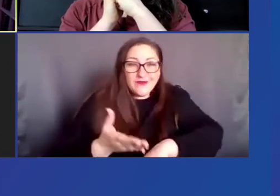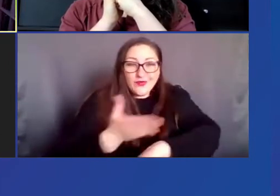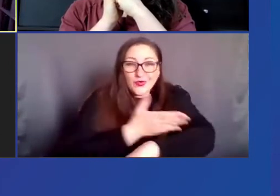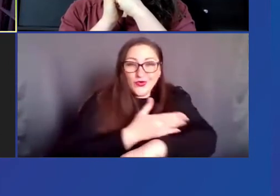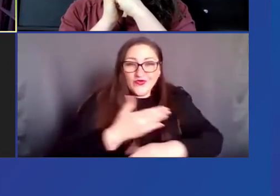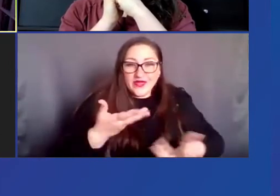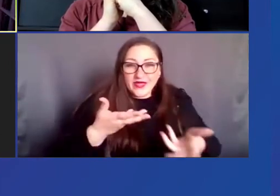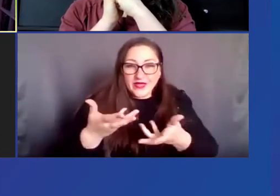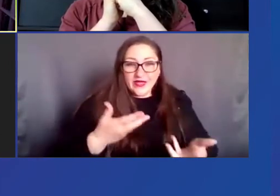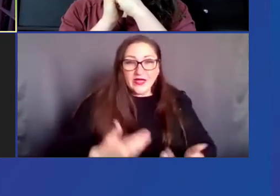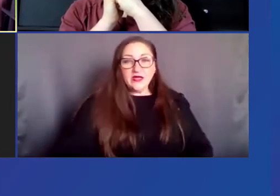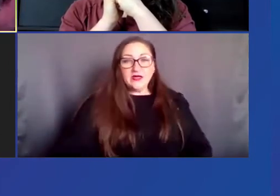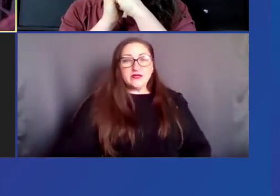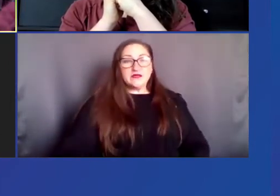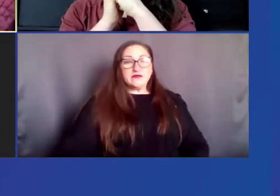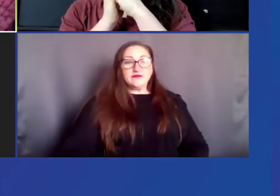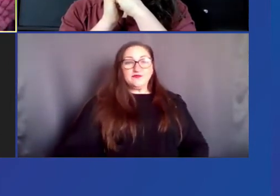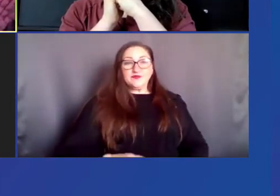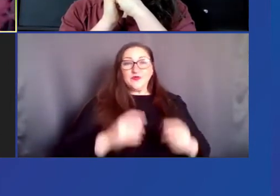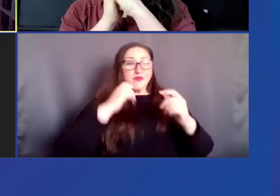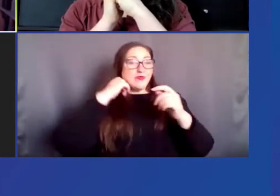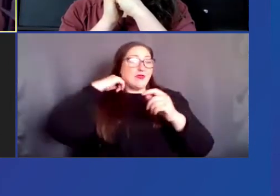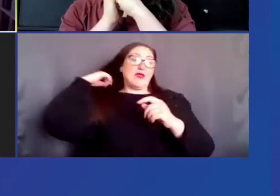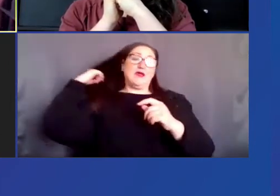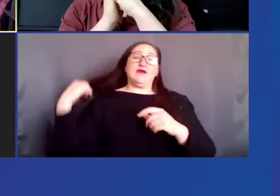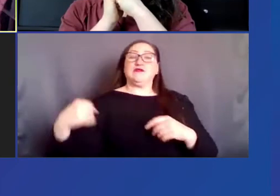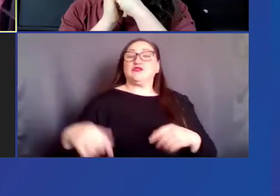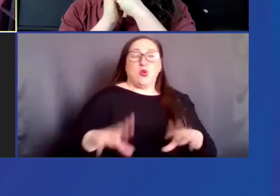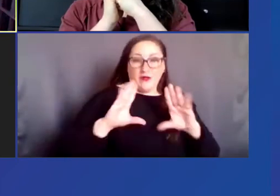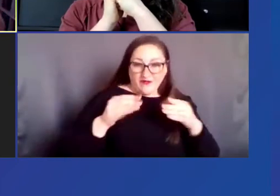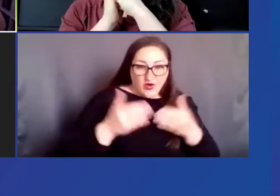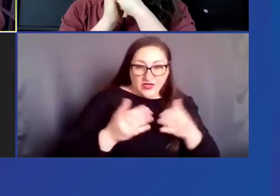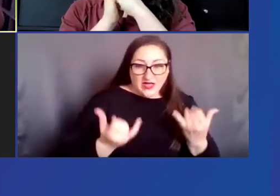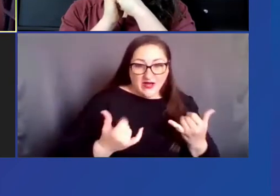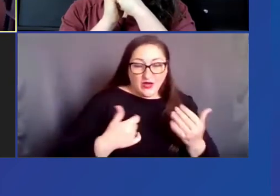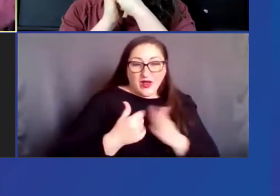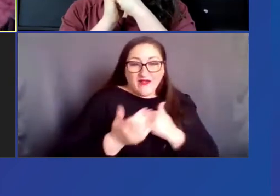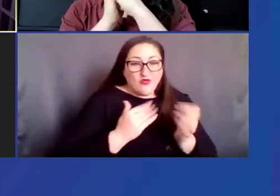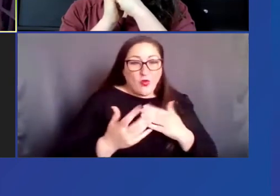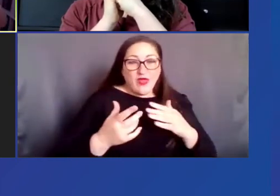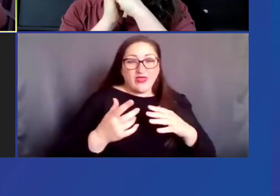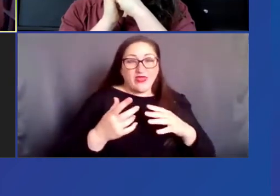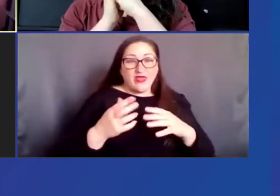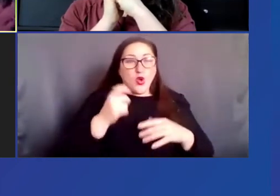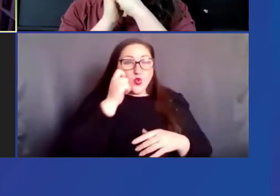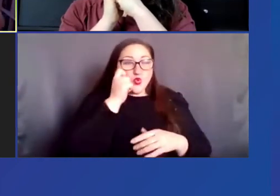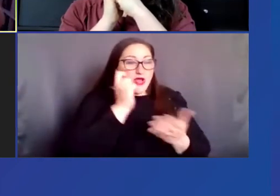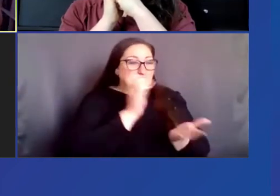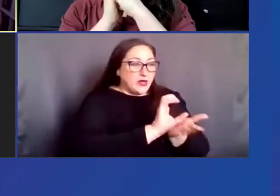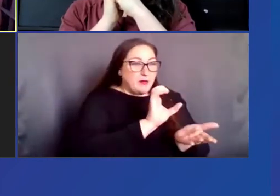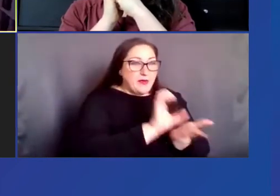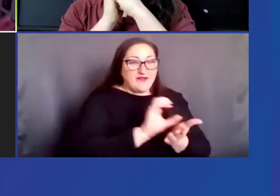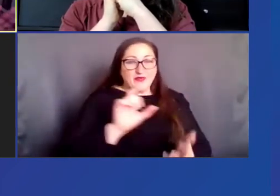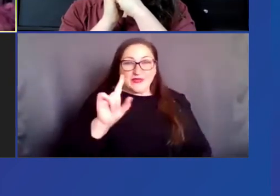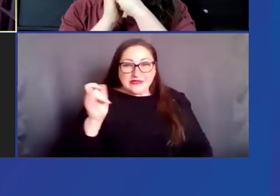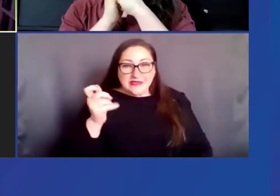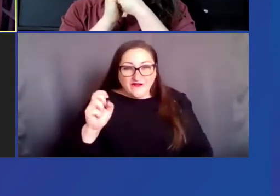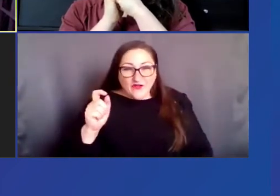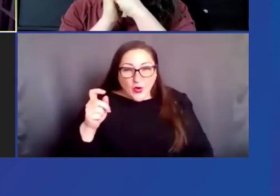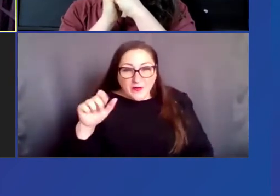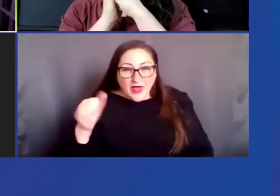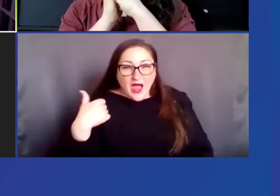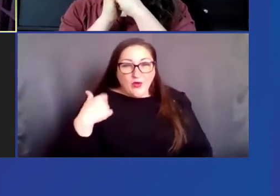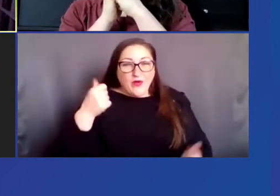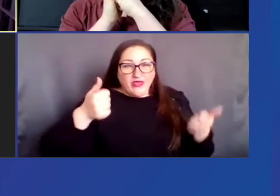the here and now, despite racial capitalism, despite patriarchy, despite all this, xenophobia, all of this nonsense.